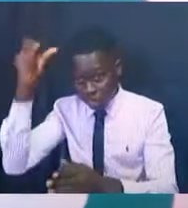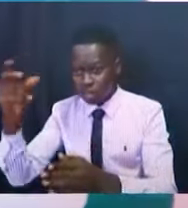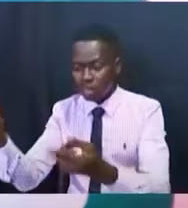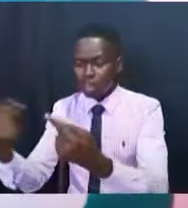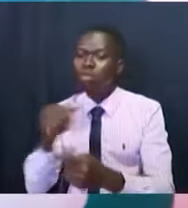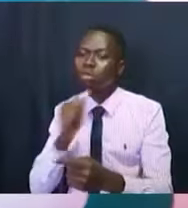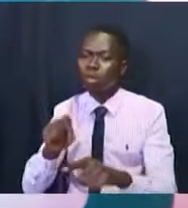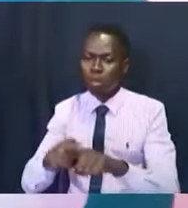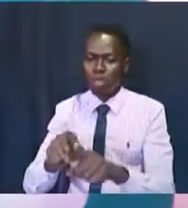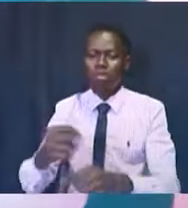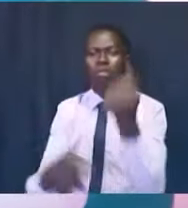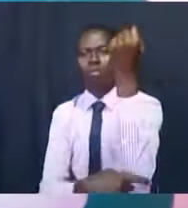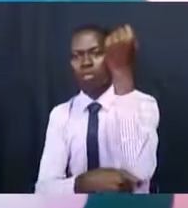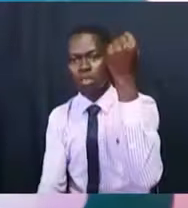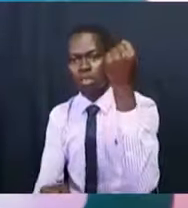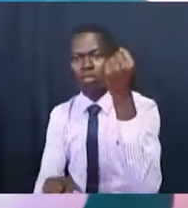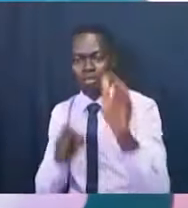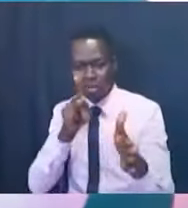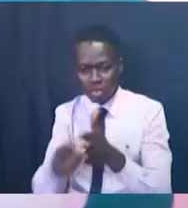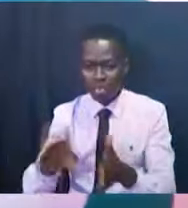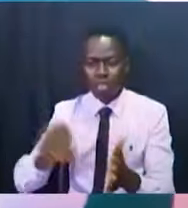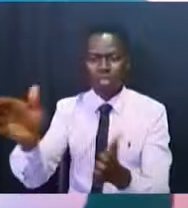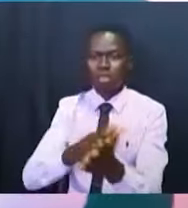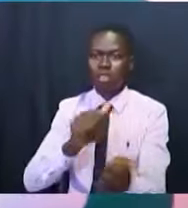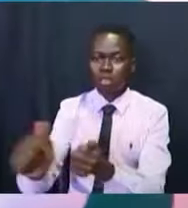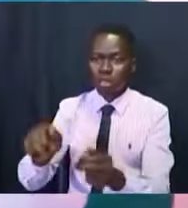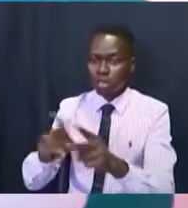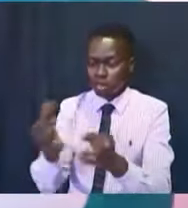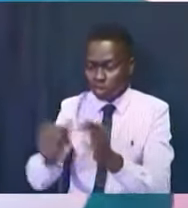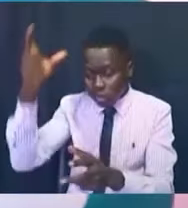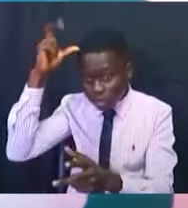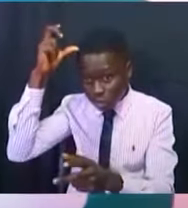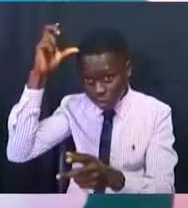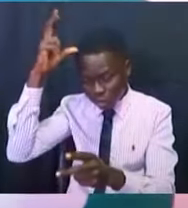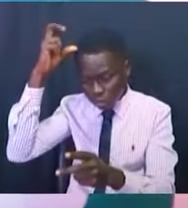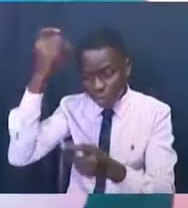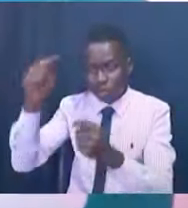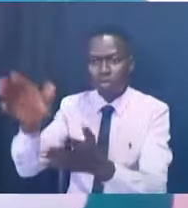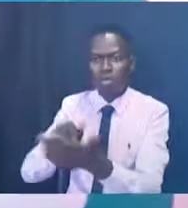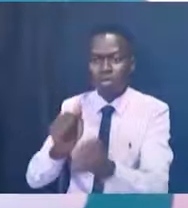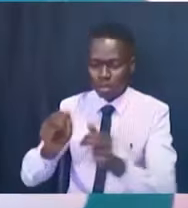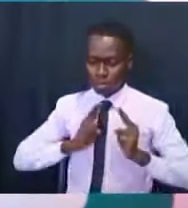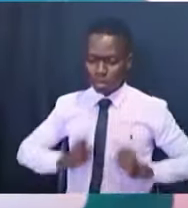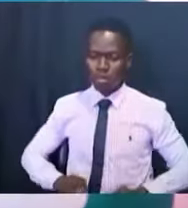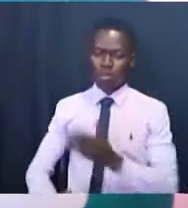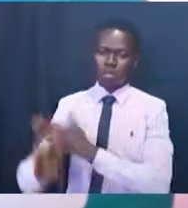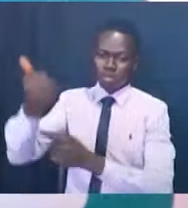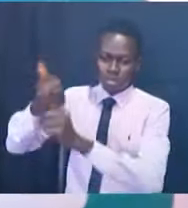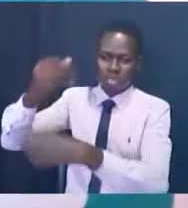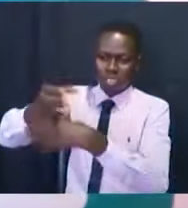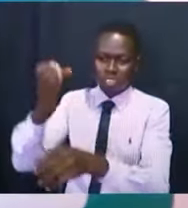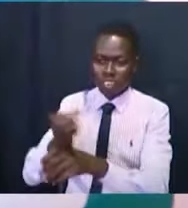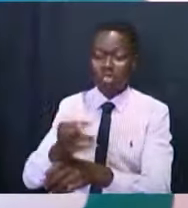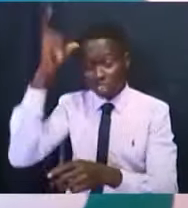and to destroy. So when he's destroying human beings that God has created, he takes delight in that. And that is the world, the ruler